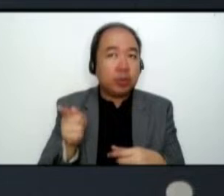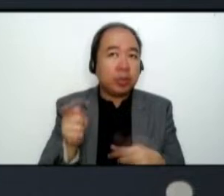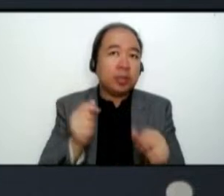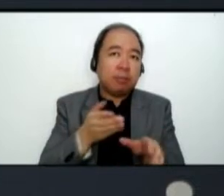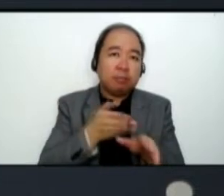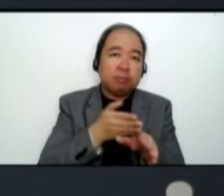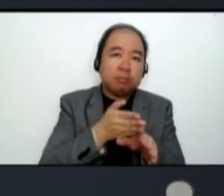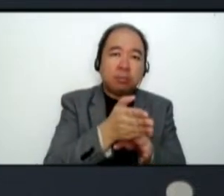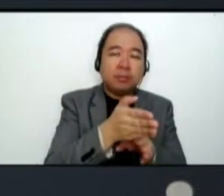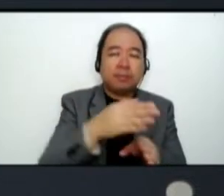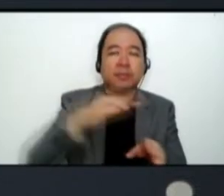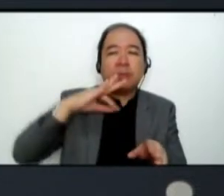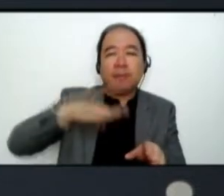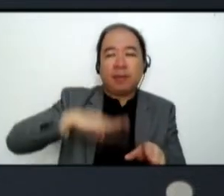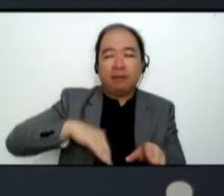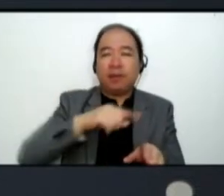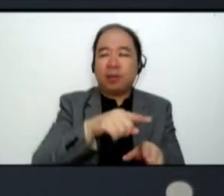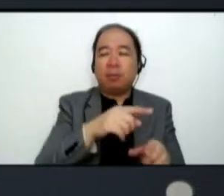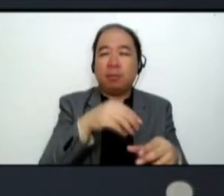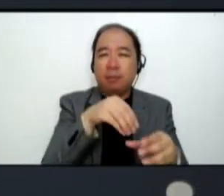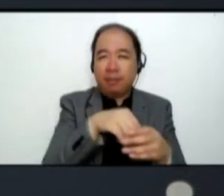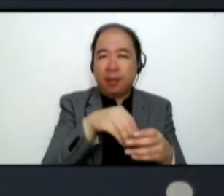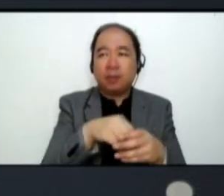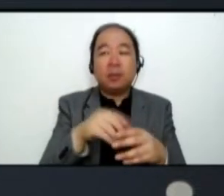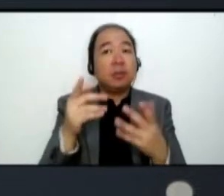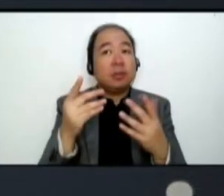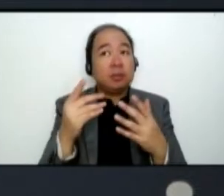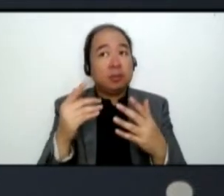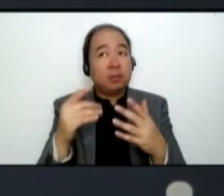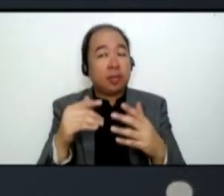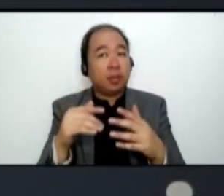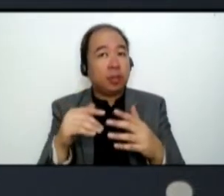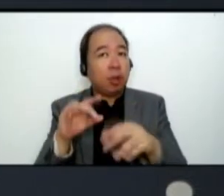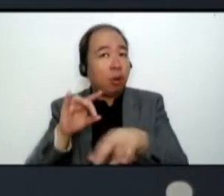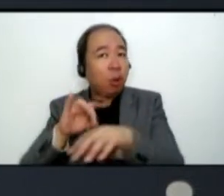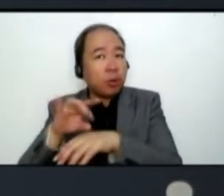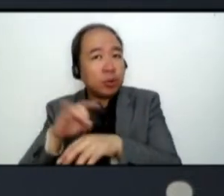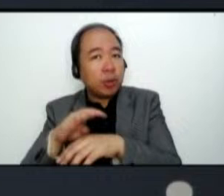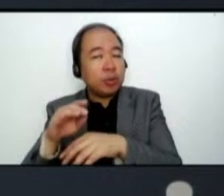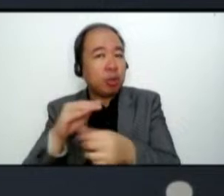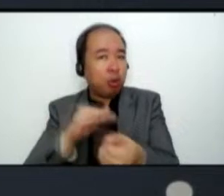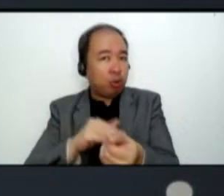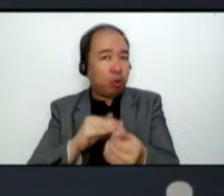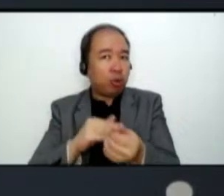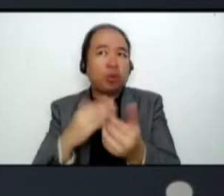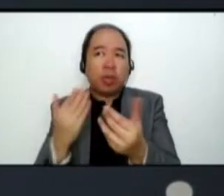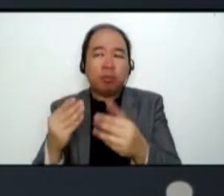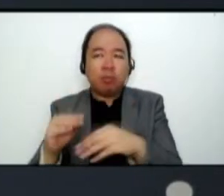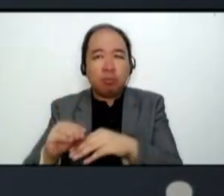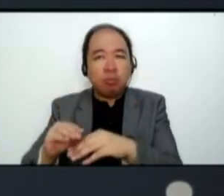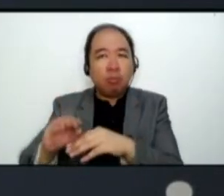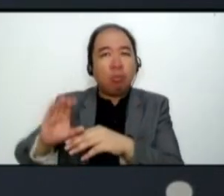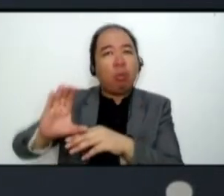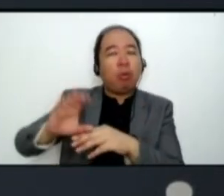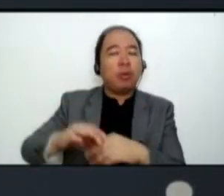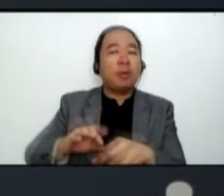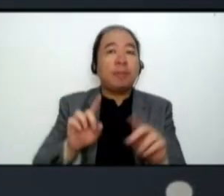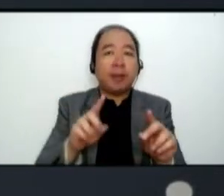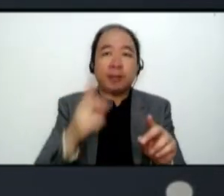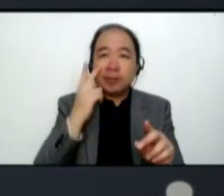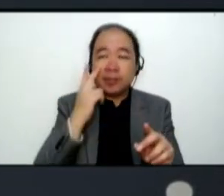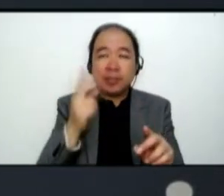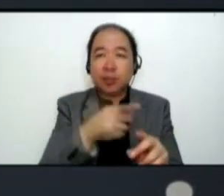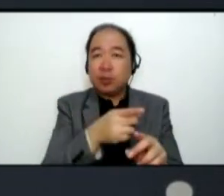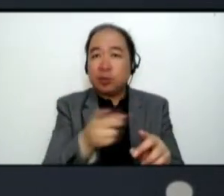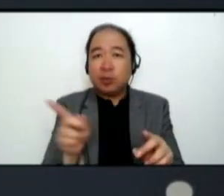accounts. Telemedicine is on the rise. But if you look at the age disaggregated data, you will find that the adoption amongst for those